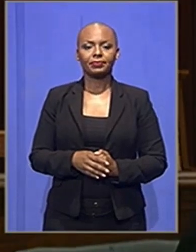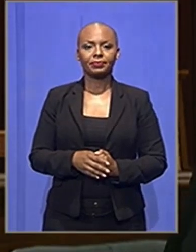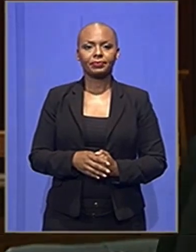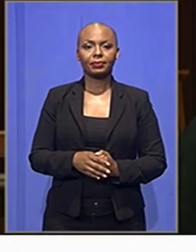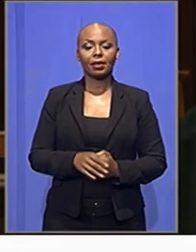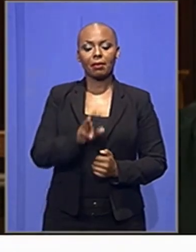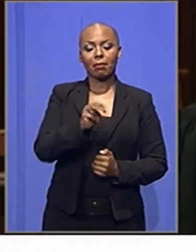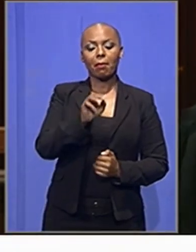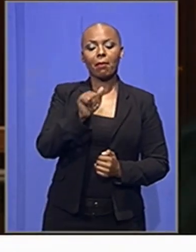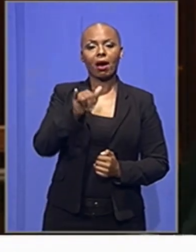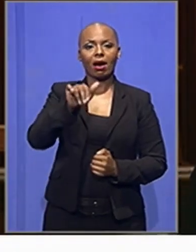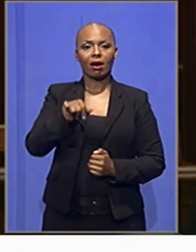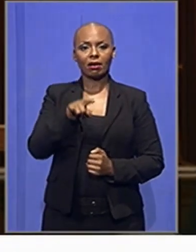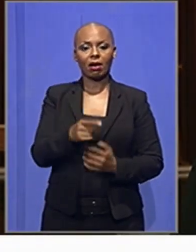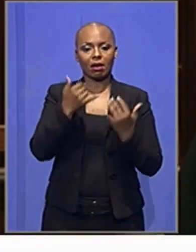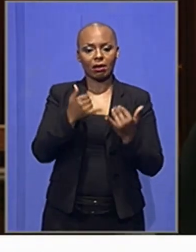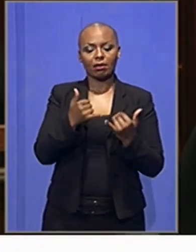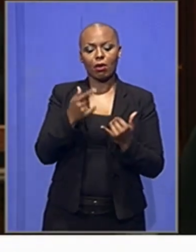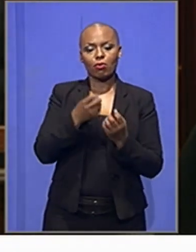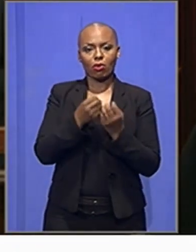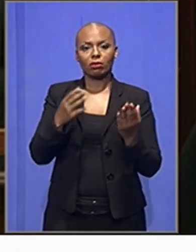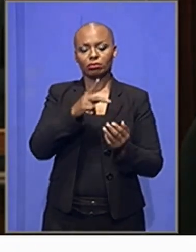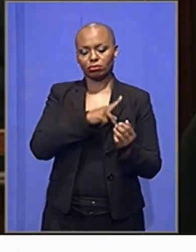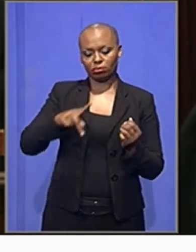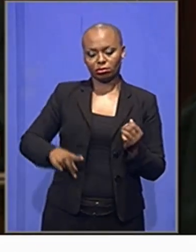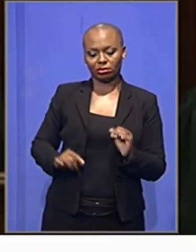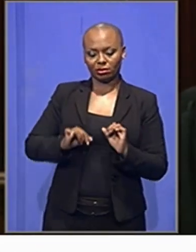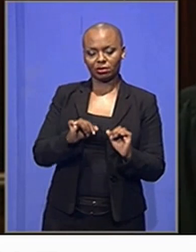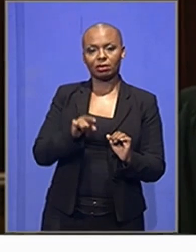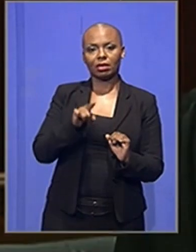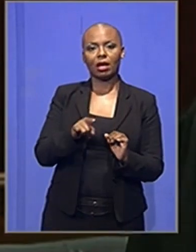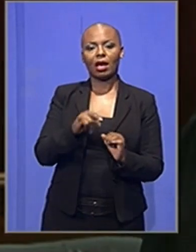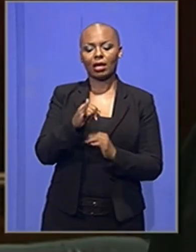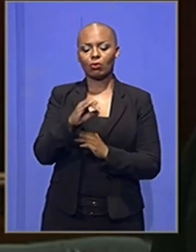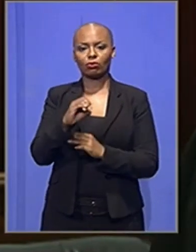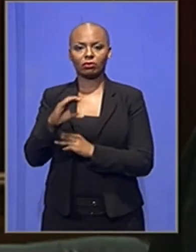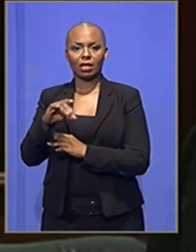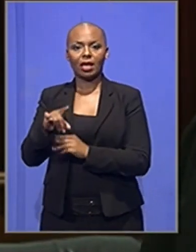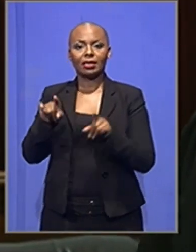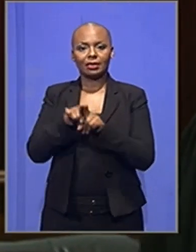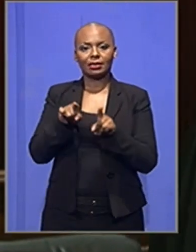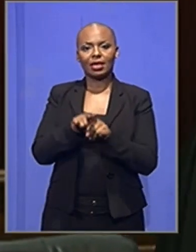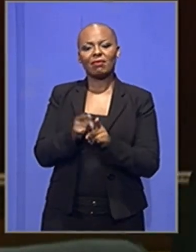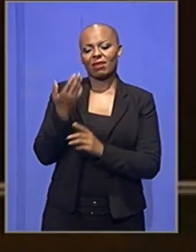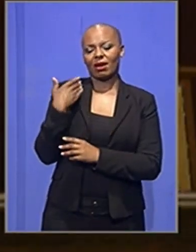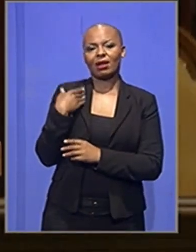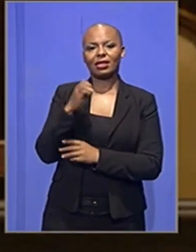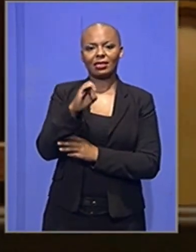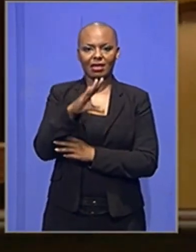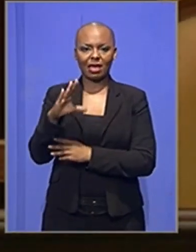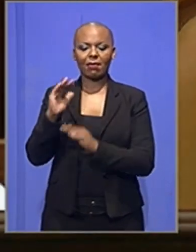Mandisa Maya ke pula madiboho lekaleng la baahlodi ebile mosadi wa pele ho ba moahlodi lekgotleng le phameng la Dikgwebo Eastern